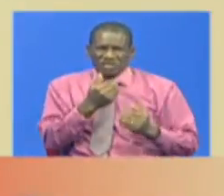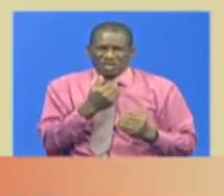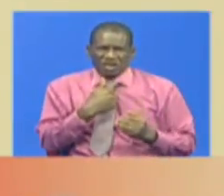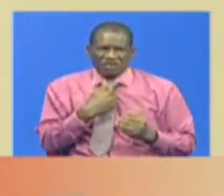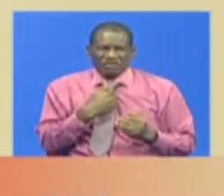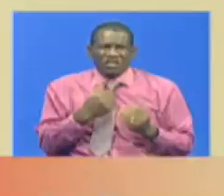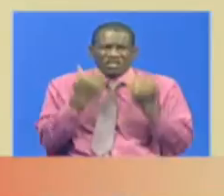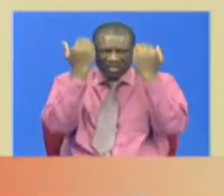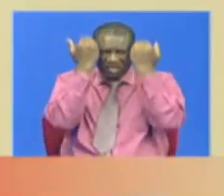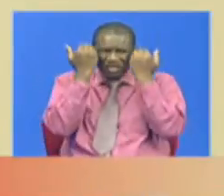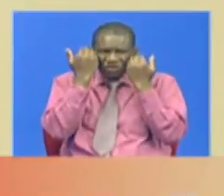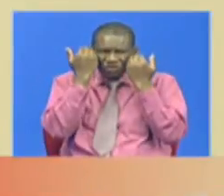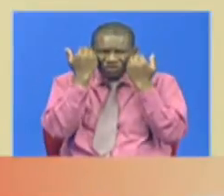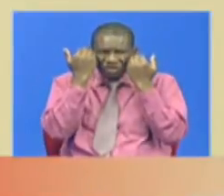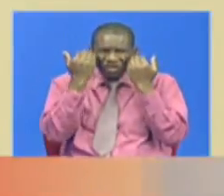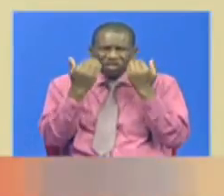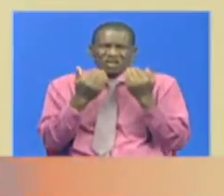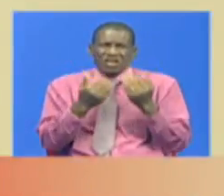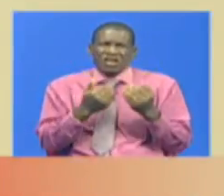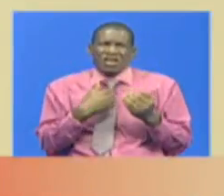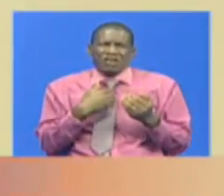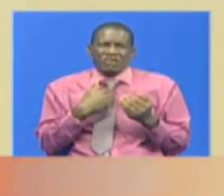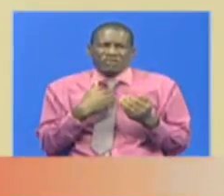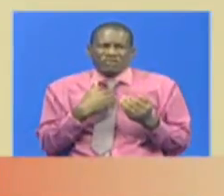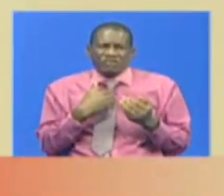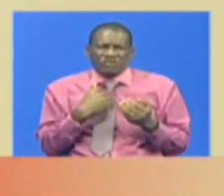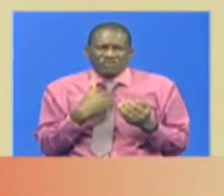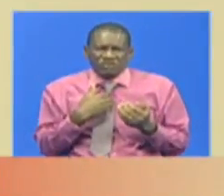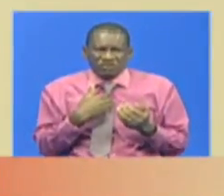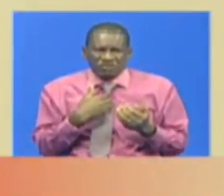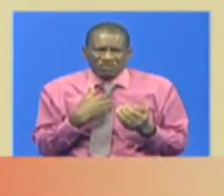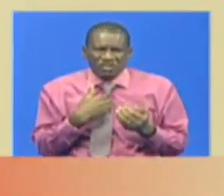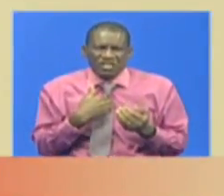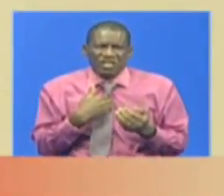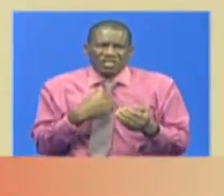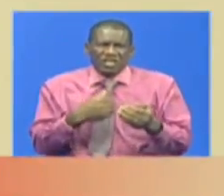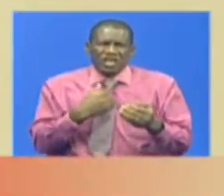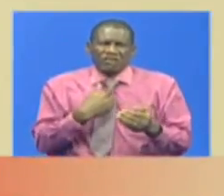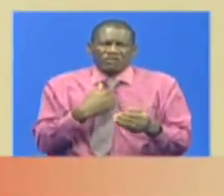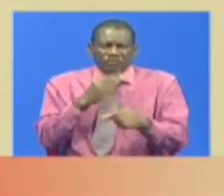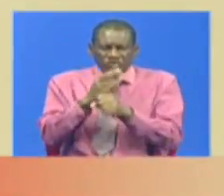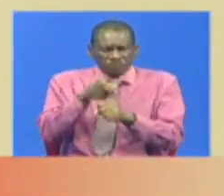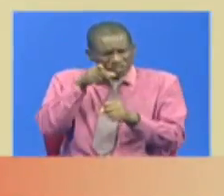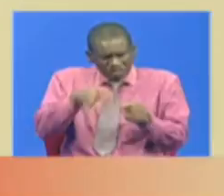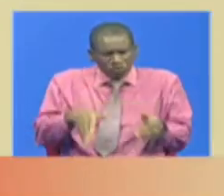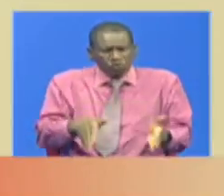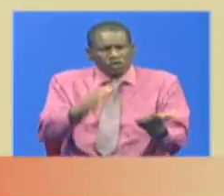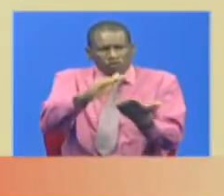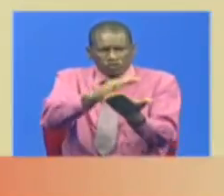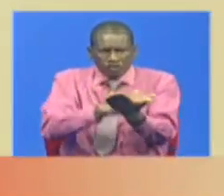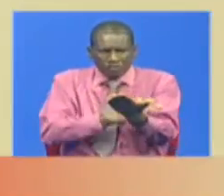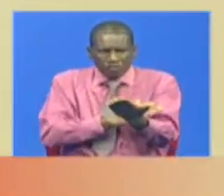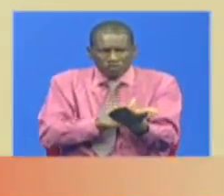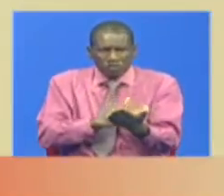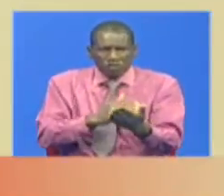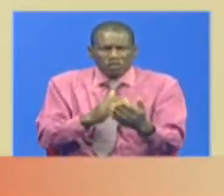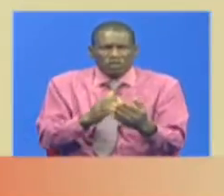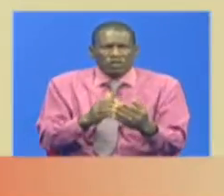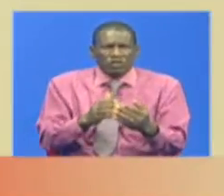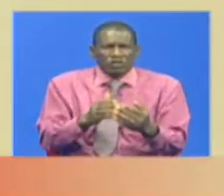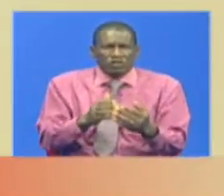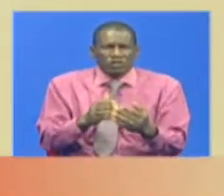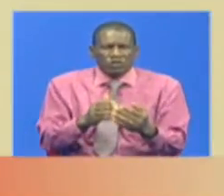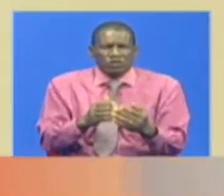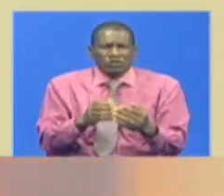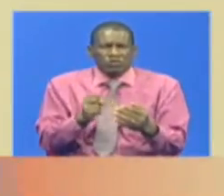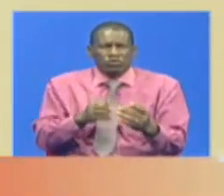the court and even this honorable court has time and again used this mode of report to enable it arrive